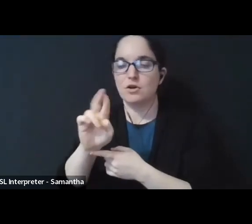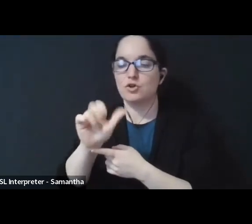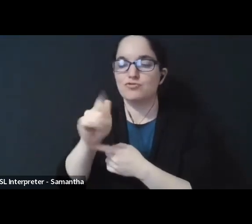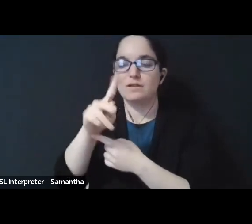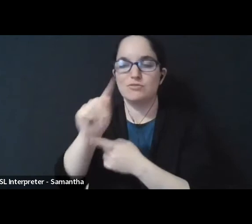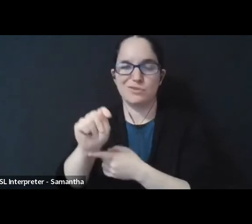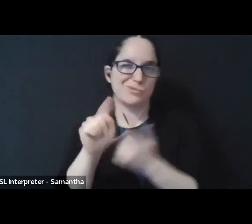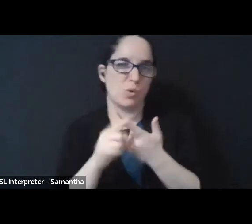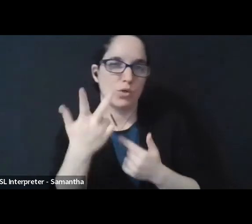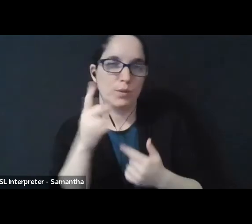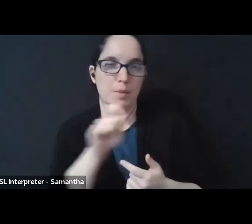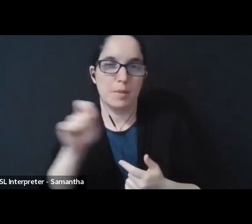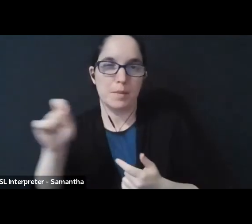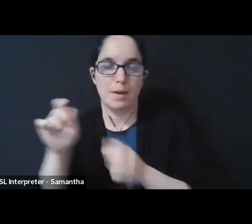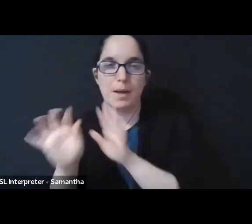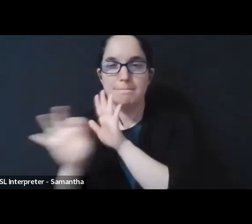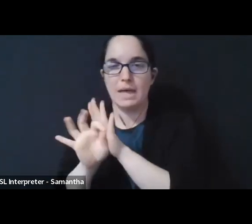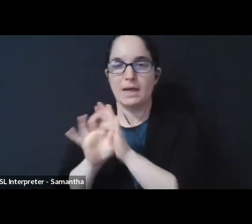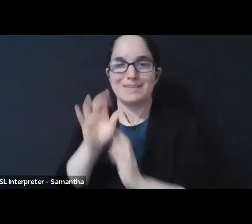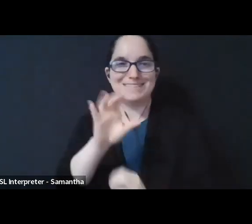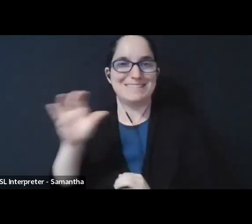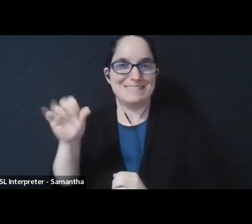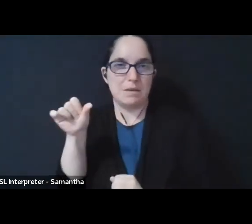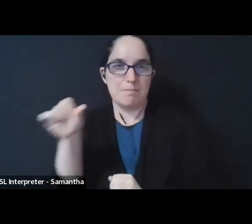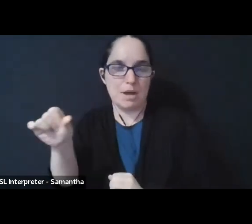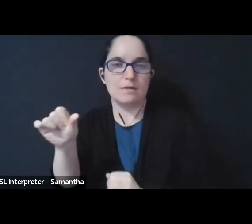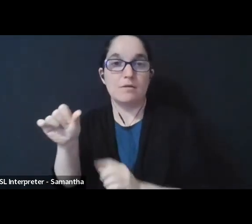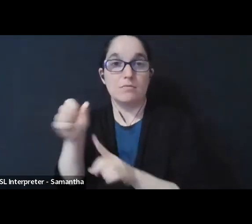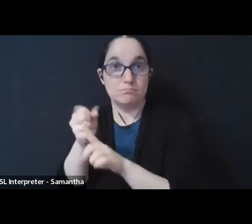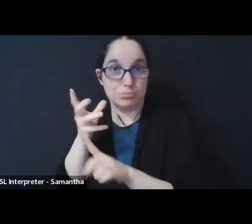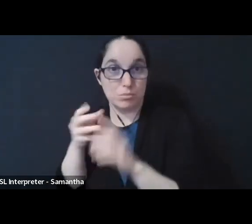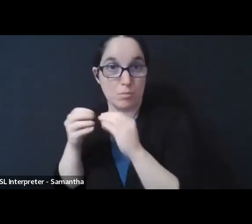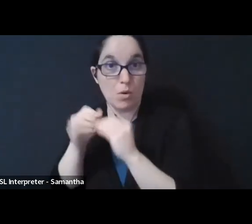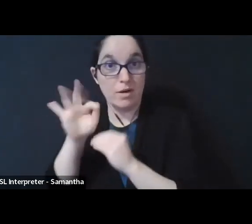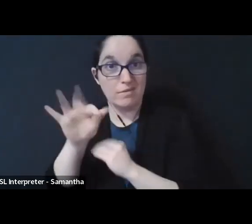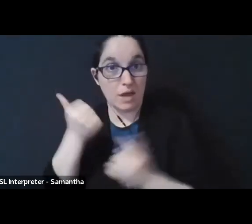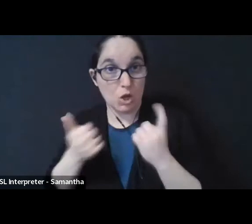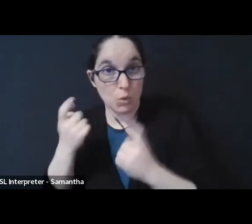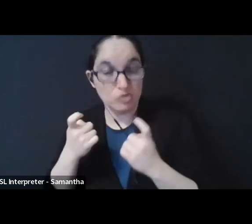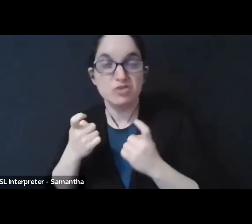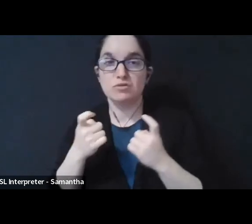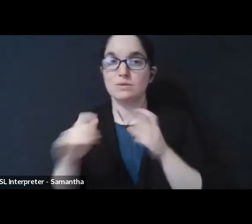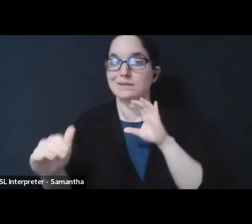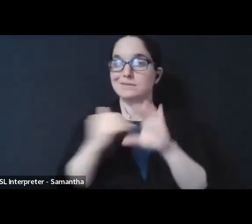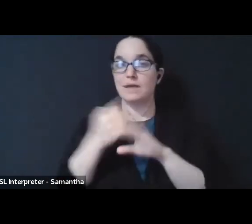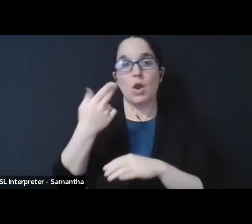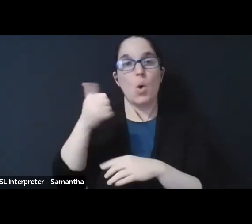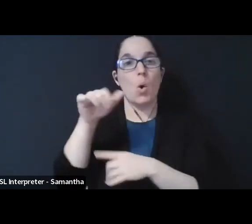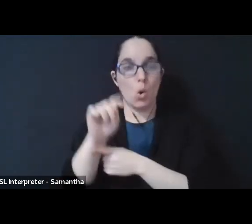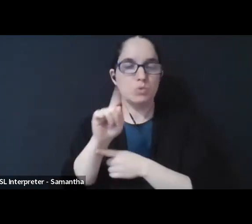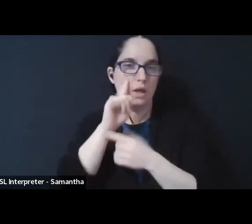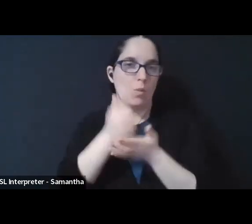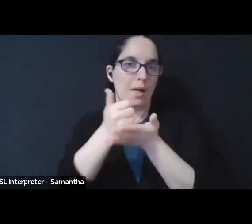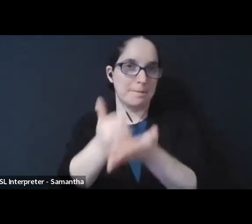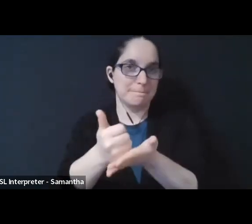more, and then click on the live transcript button. If you have questions or need assistance, message us, the hosts and panelists.